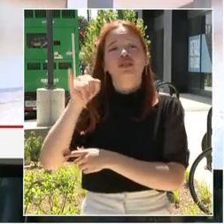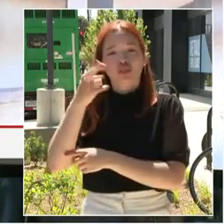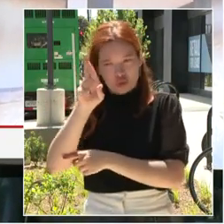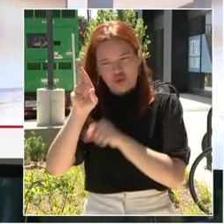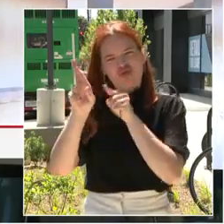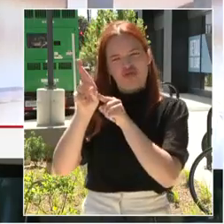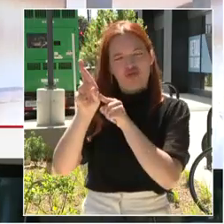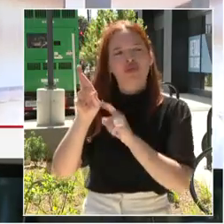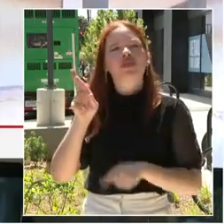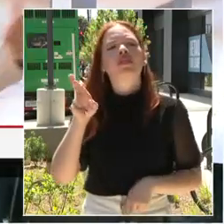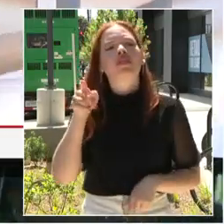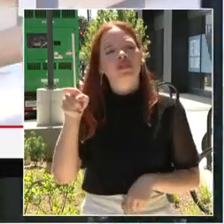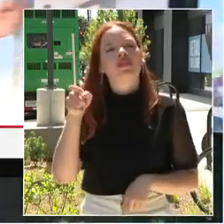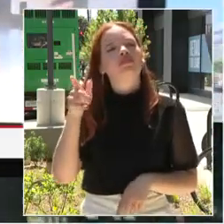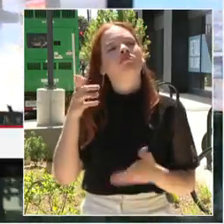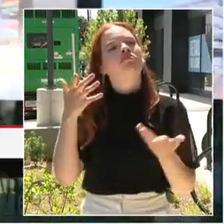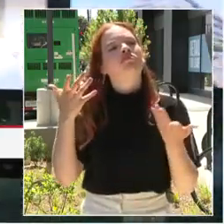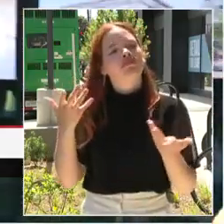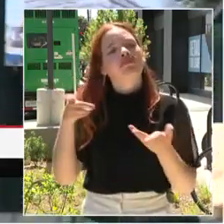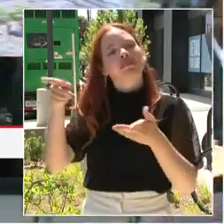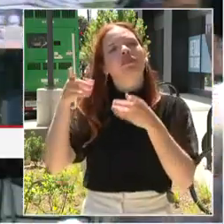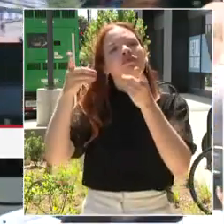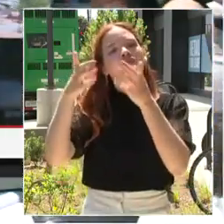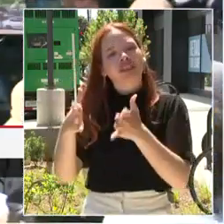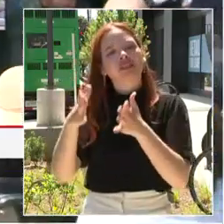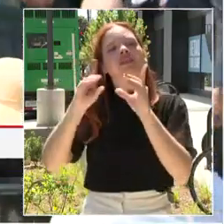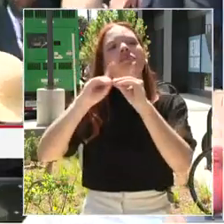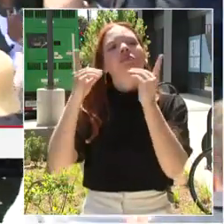Department of Human Resources. Charles, please stand up.